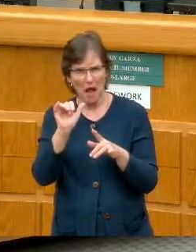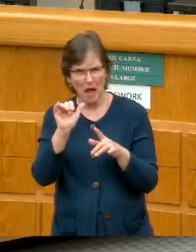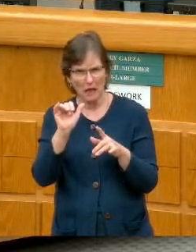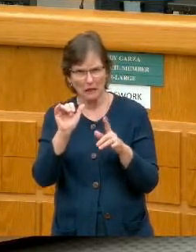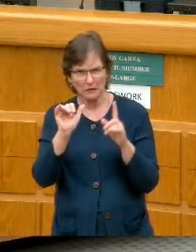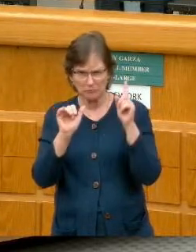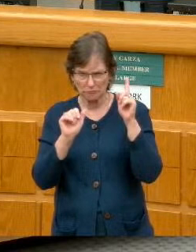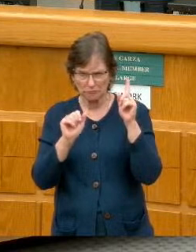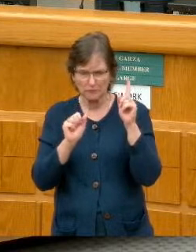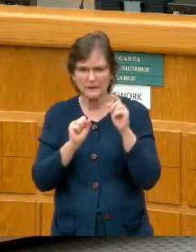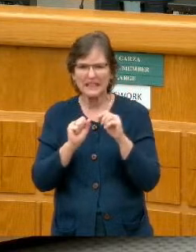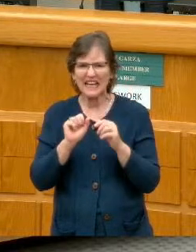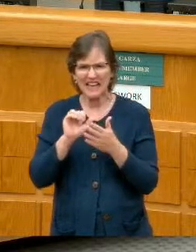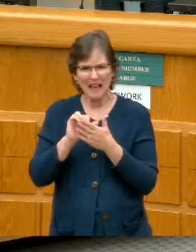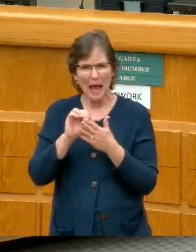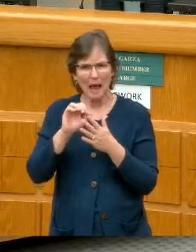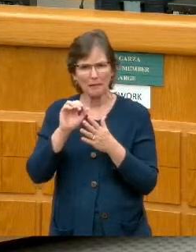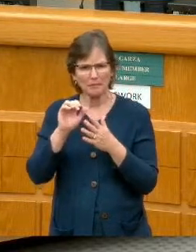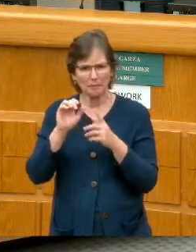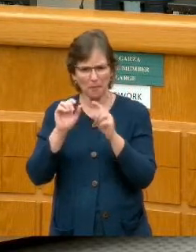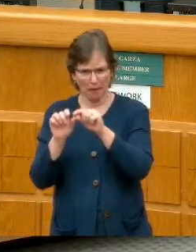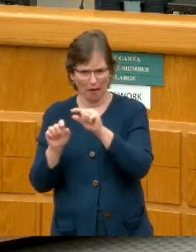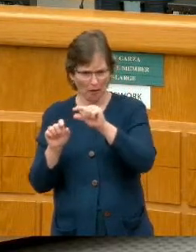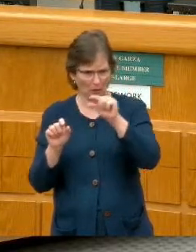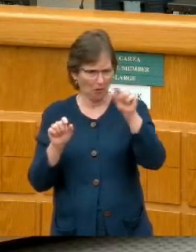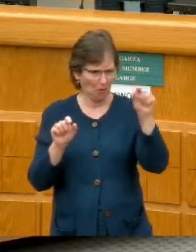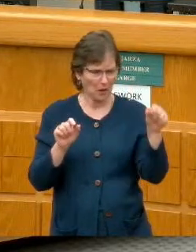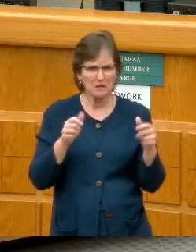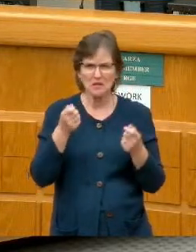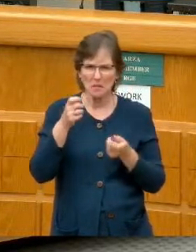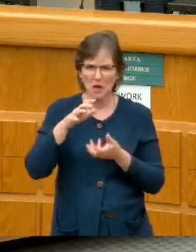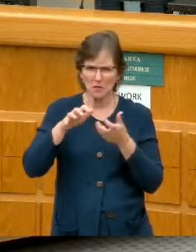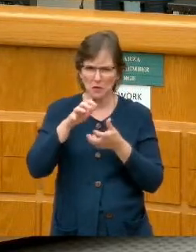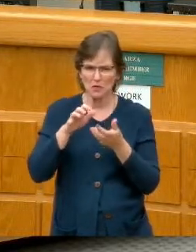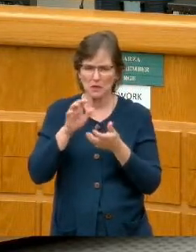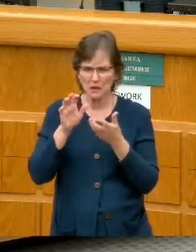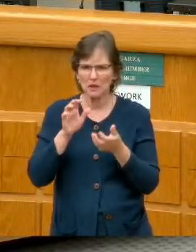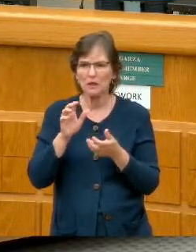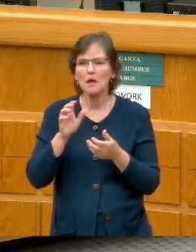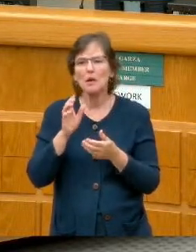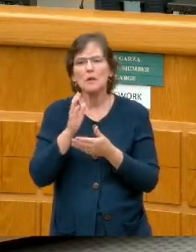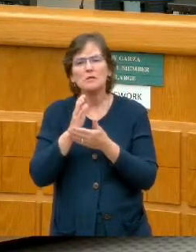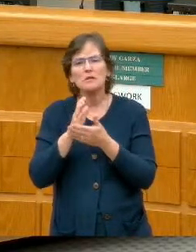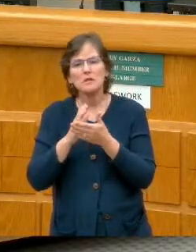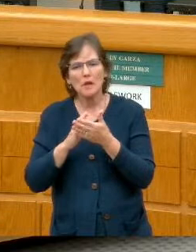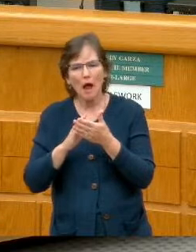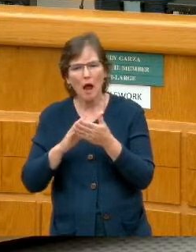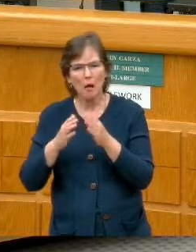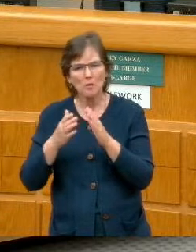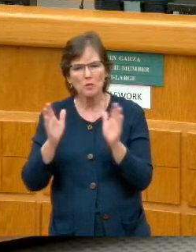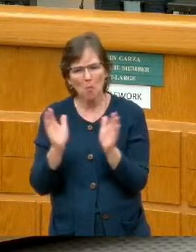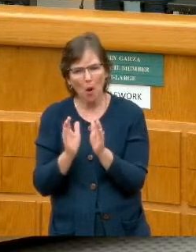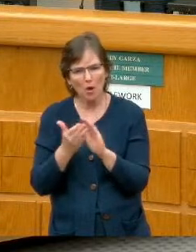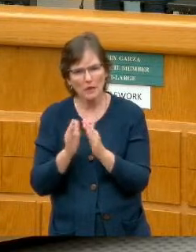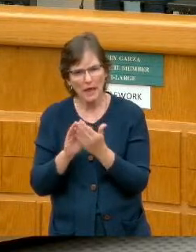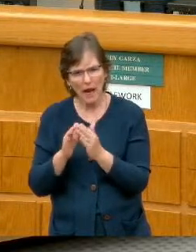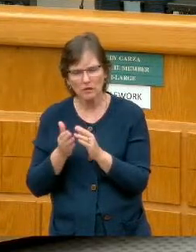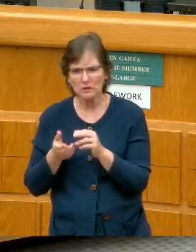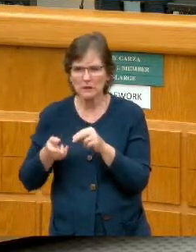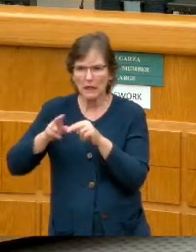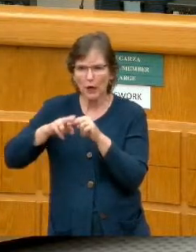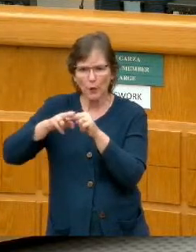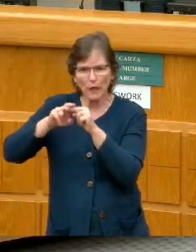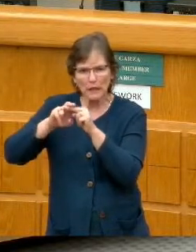of call this pattern confused, but we have some counties in the coastal bend that are increasing, like B. It's probably related to the